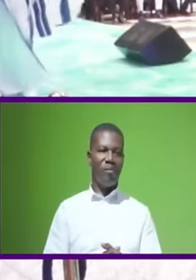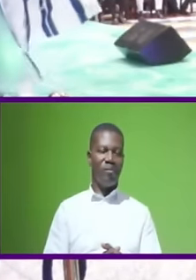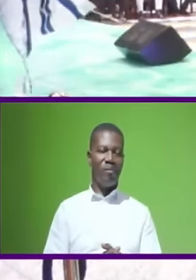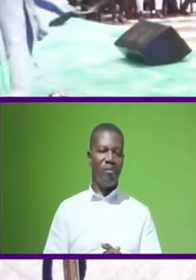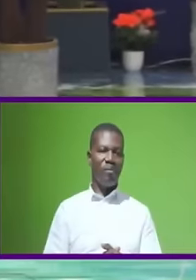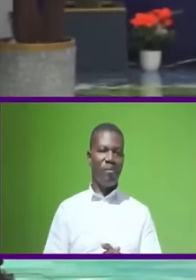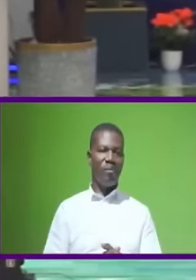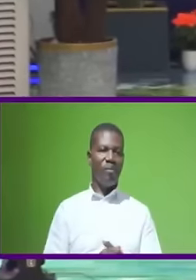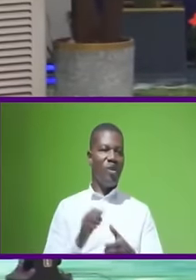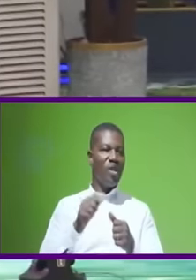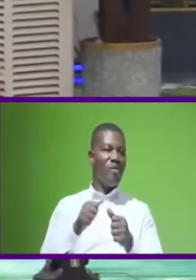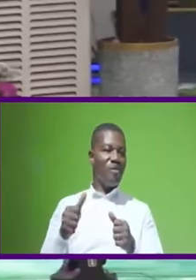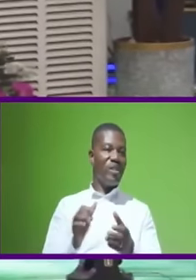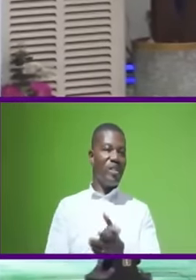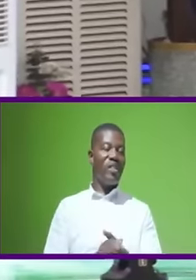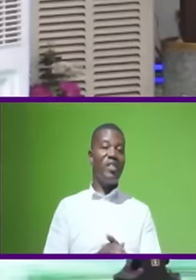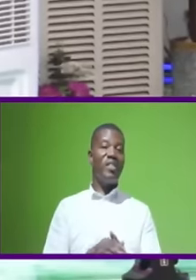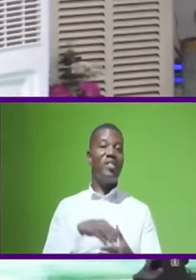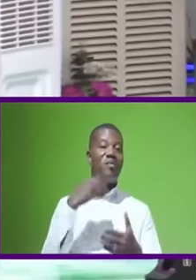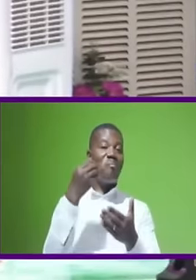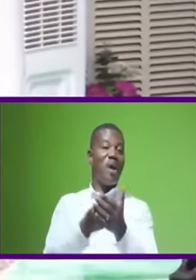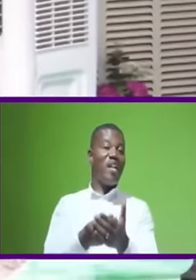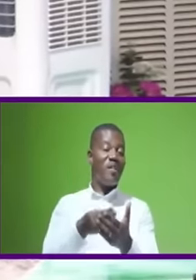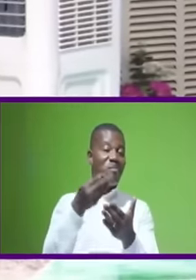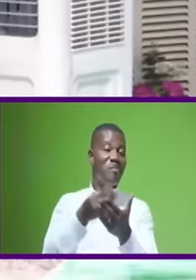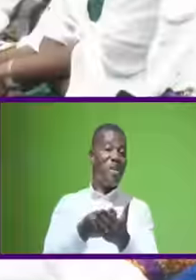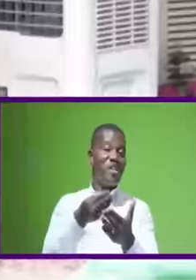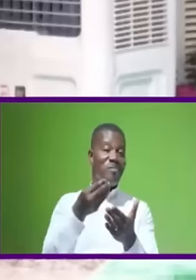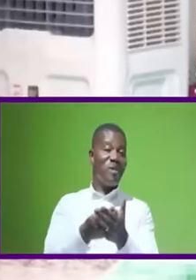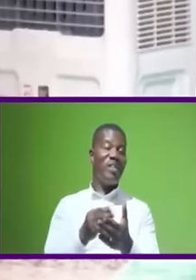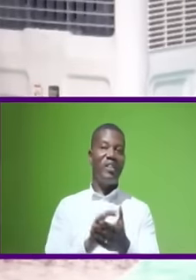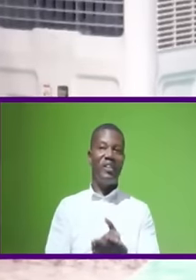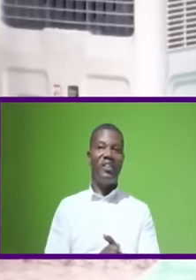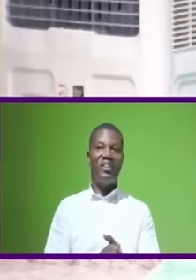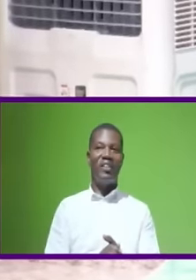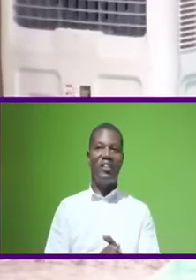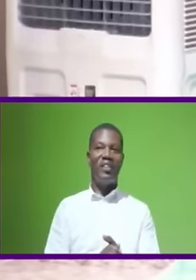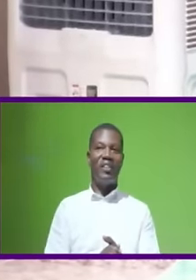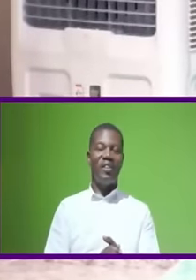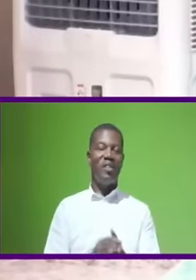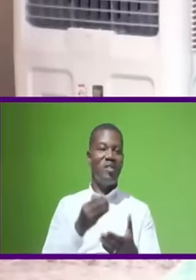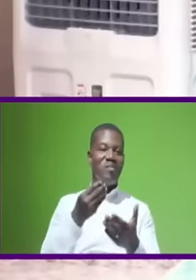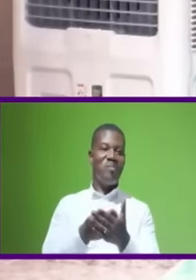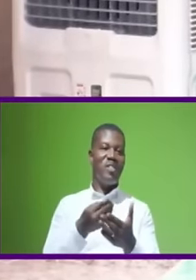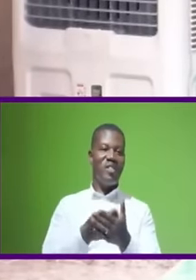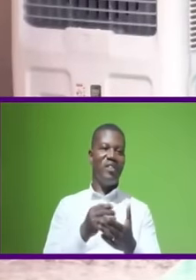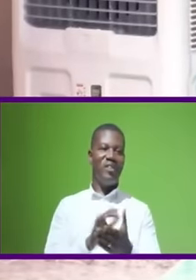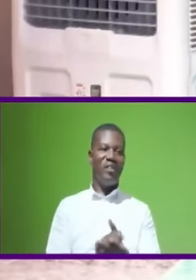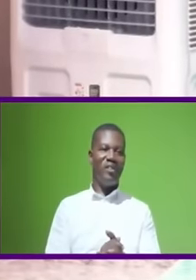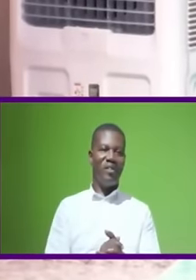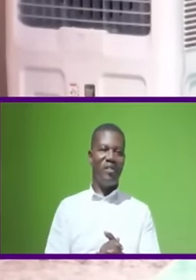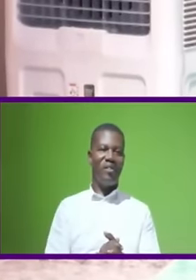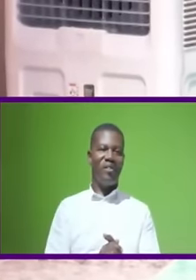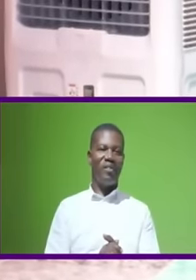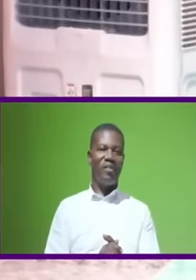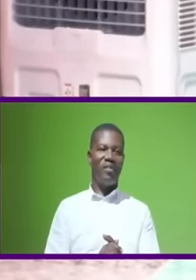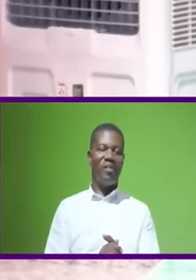Baby, I cash. Everything is about cash or money. Alan cash. Yes.